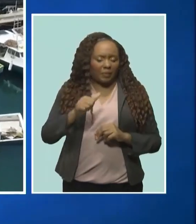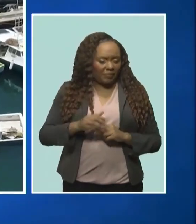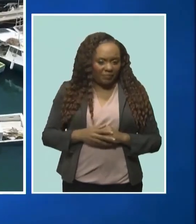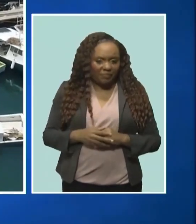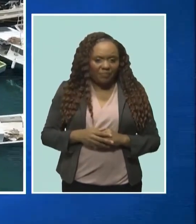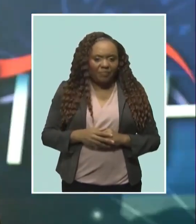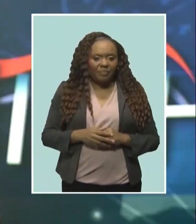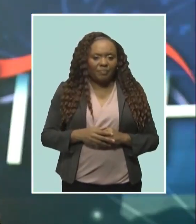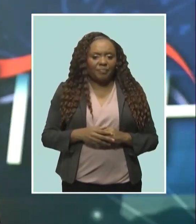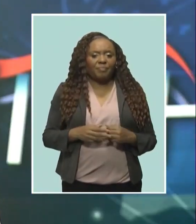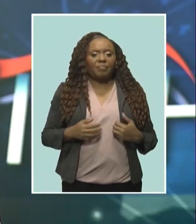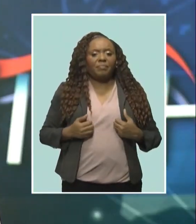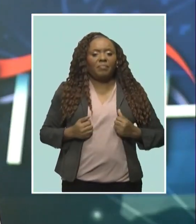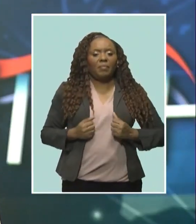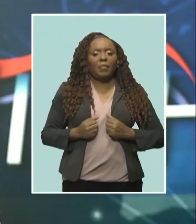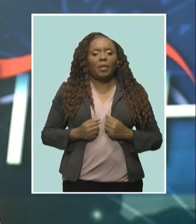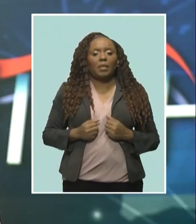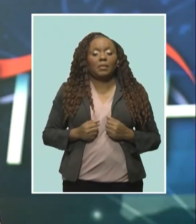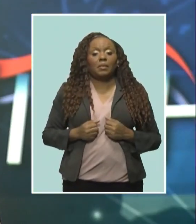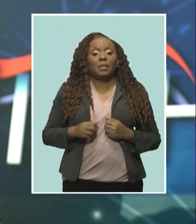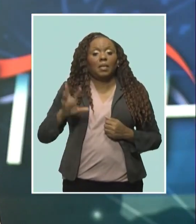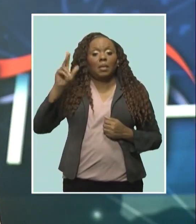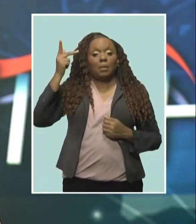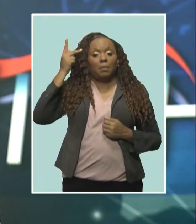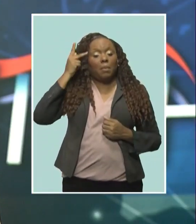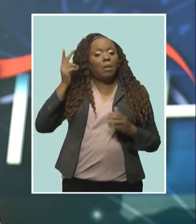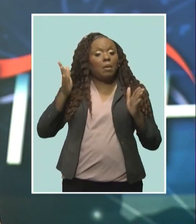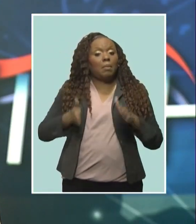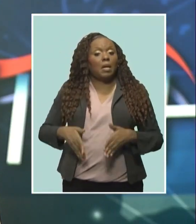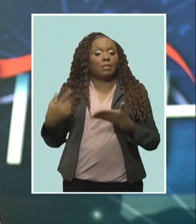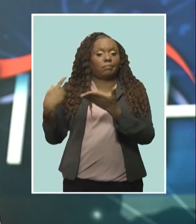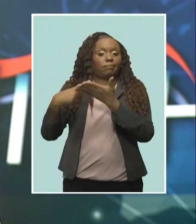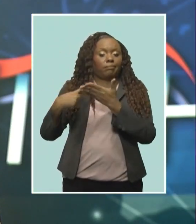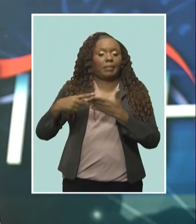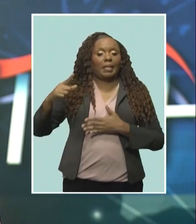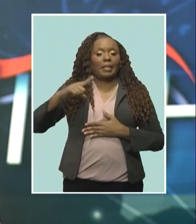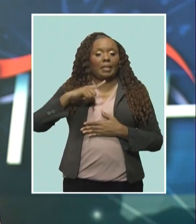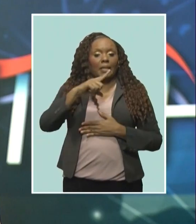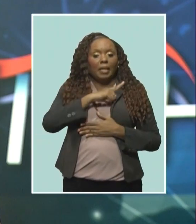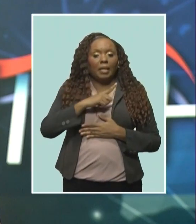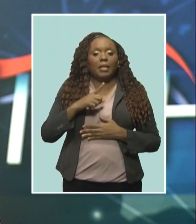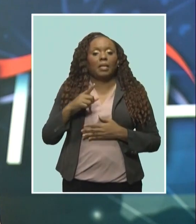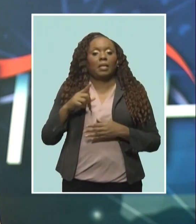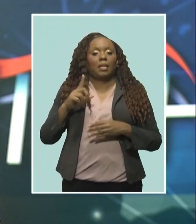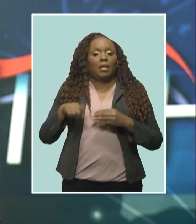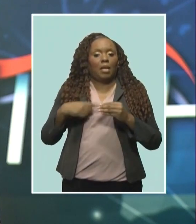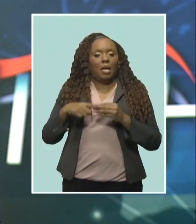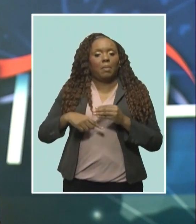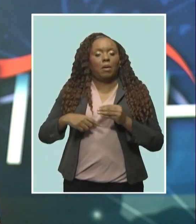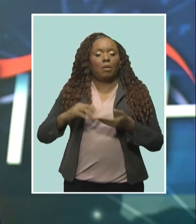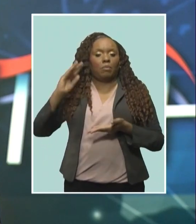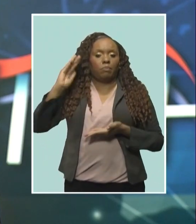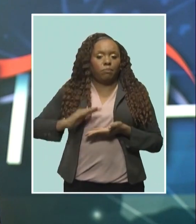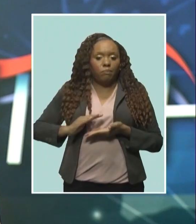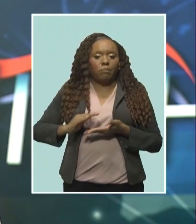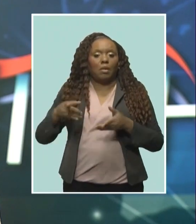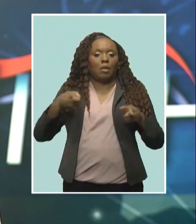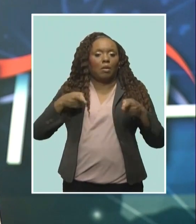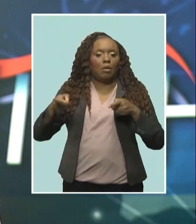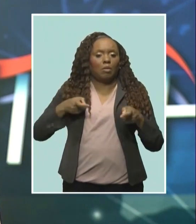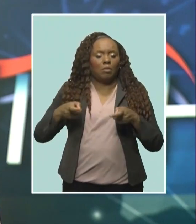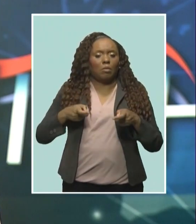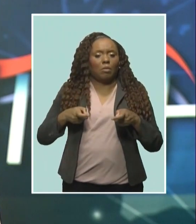News. Earlier, parliamentarians debated legislation to prevent, reduce and control pollution from ships.